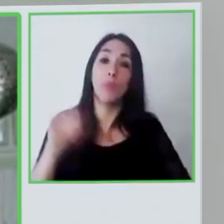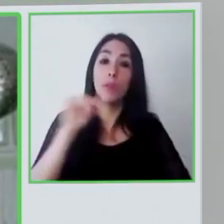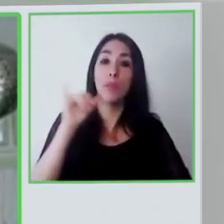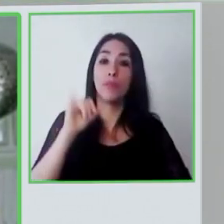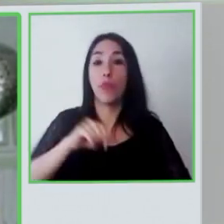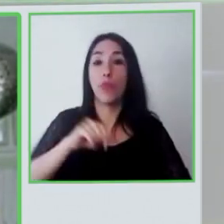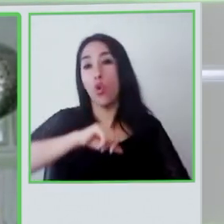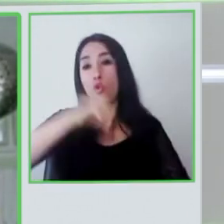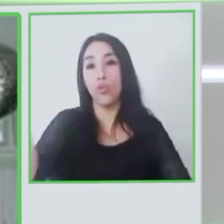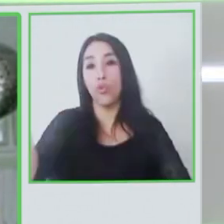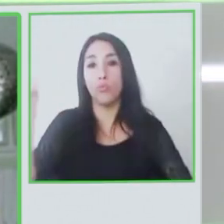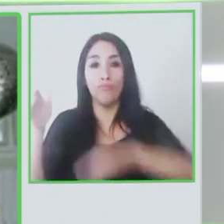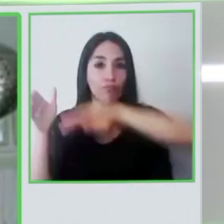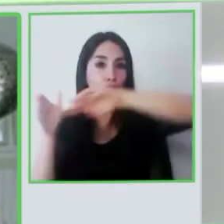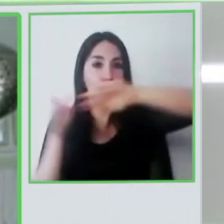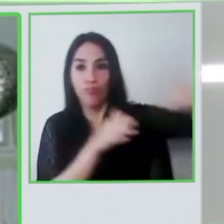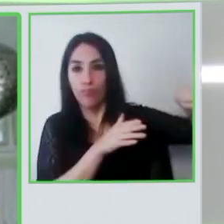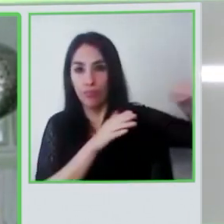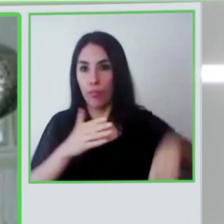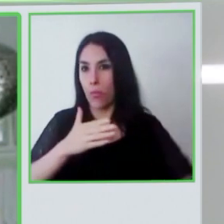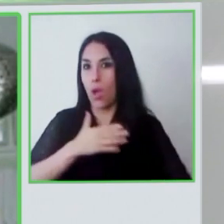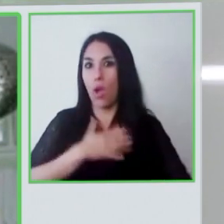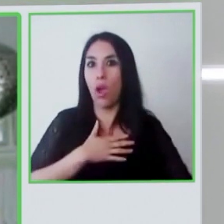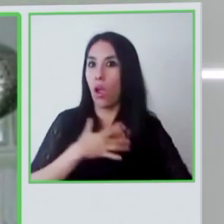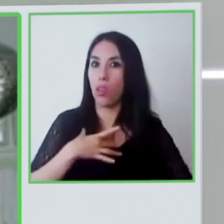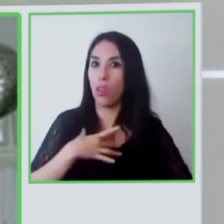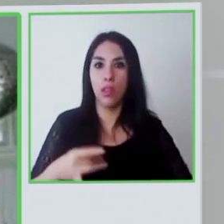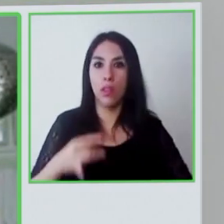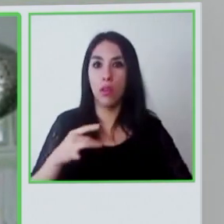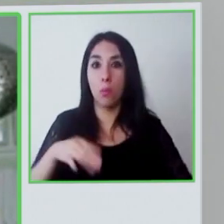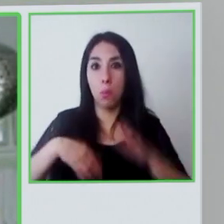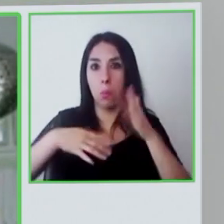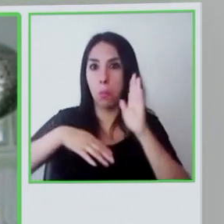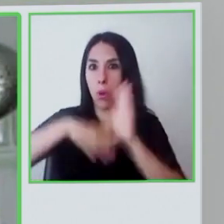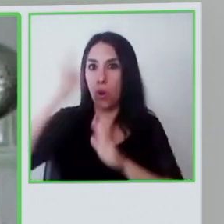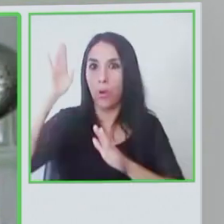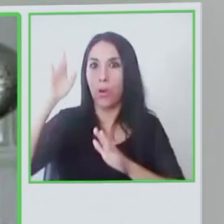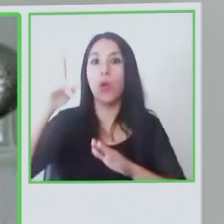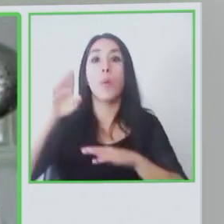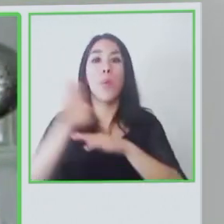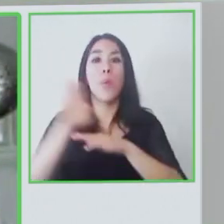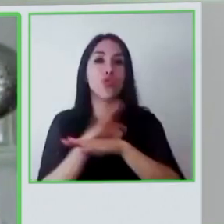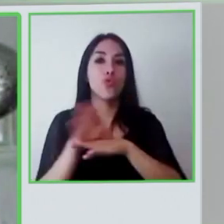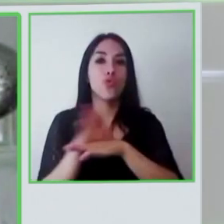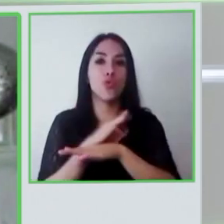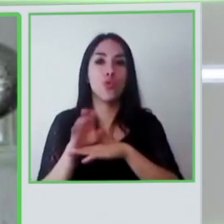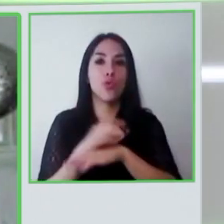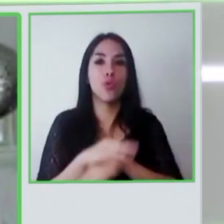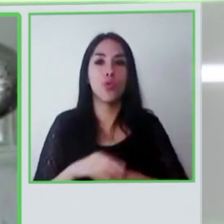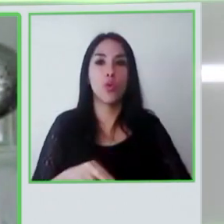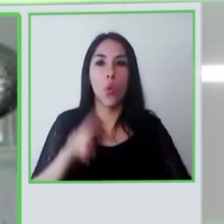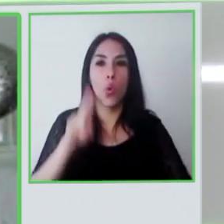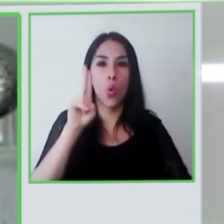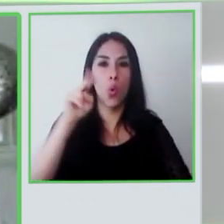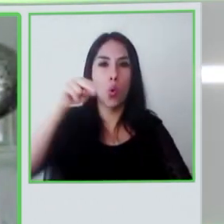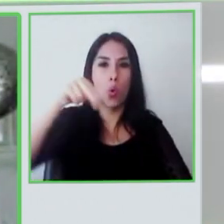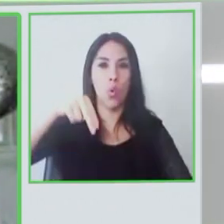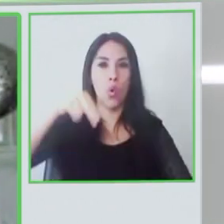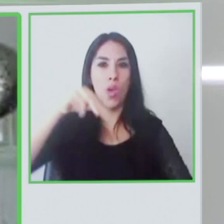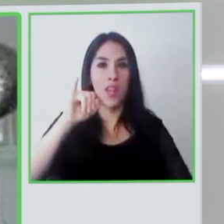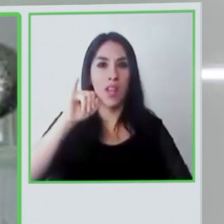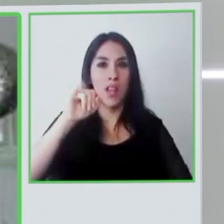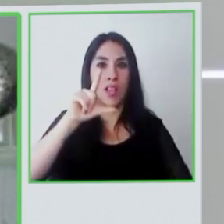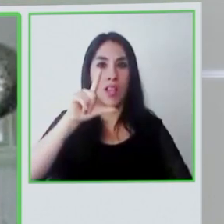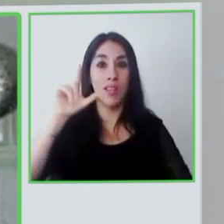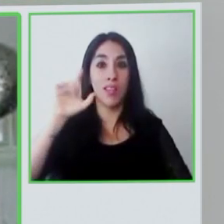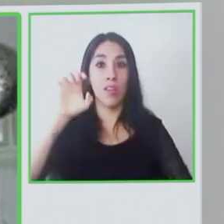also, another one of my favorites is Unilever that says, I am me. This